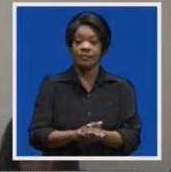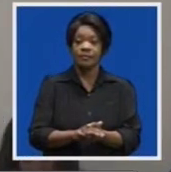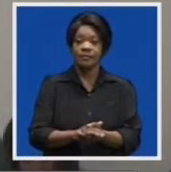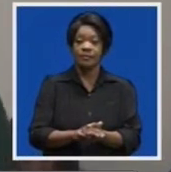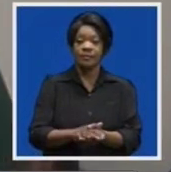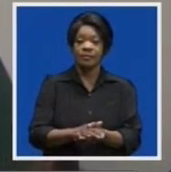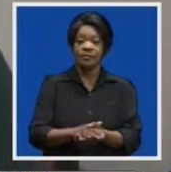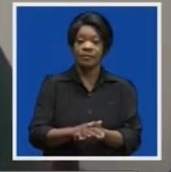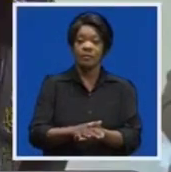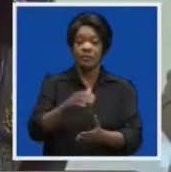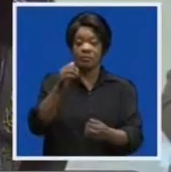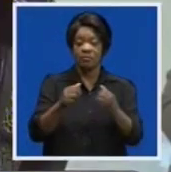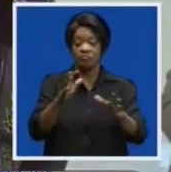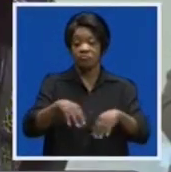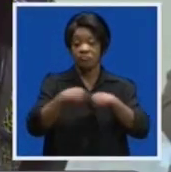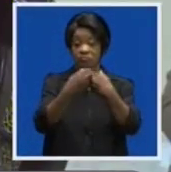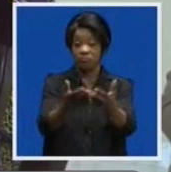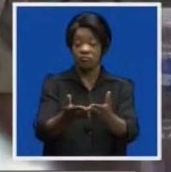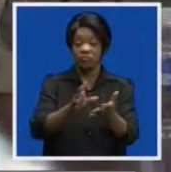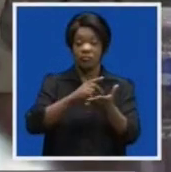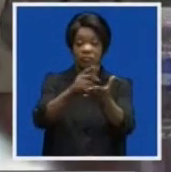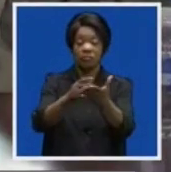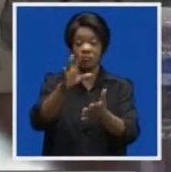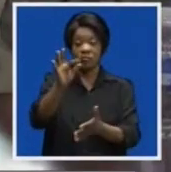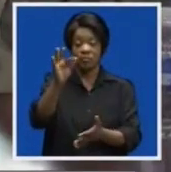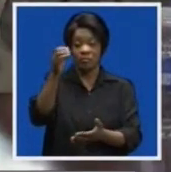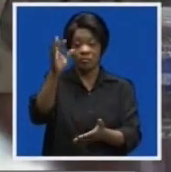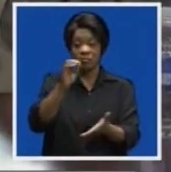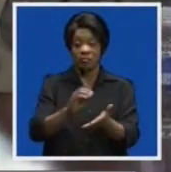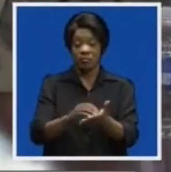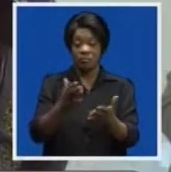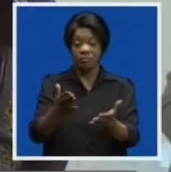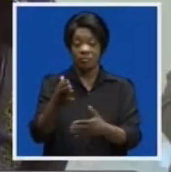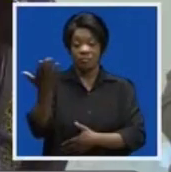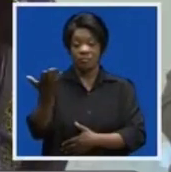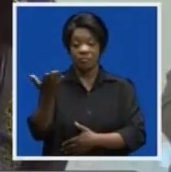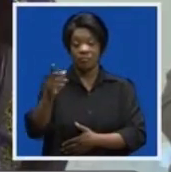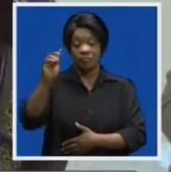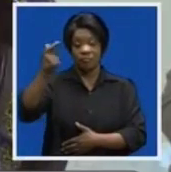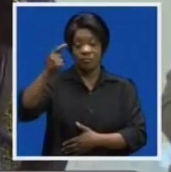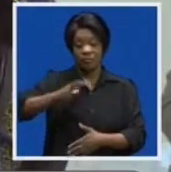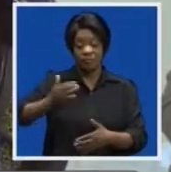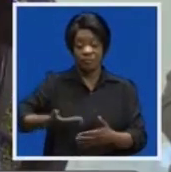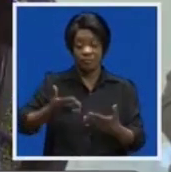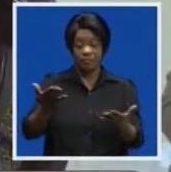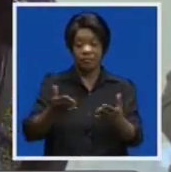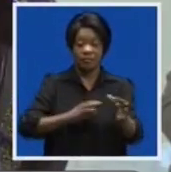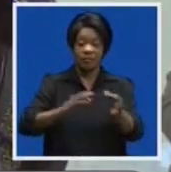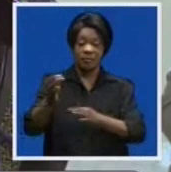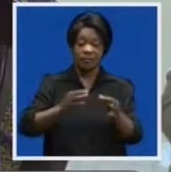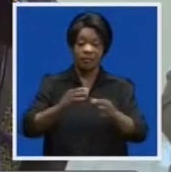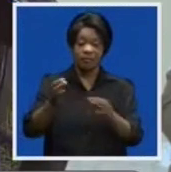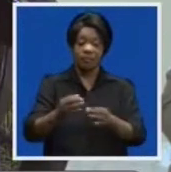100,000 by 2021. Mrs. Lungu outlined her mission to the province. I'm here for two